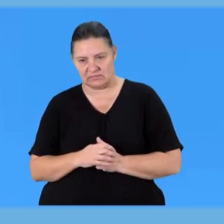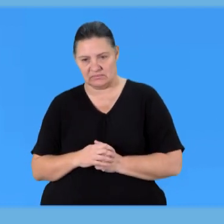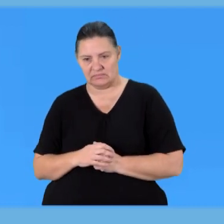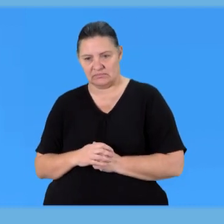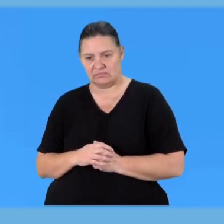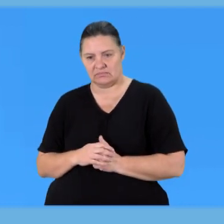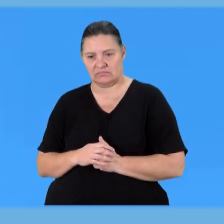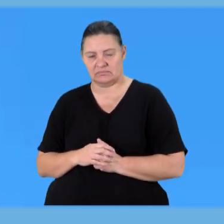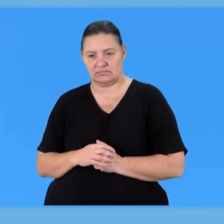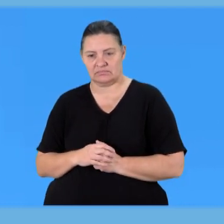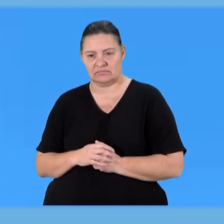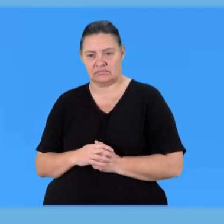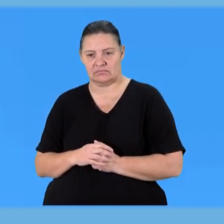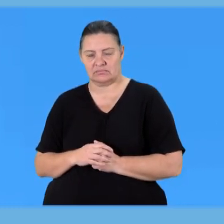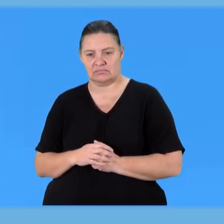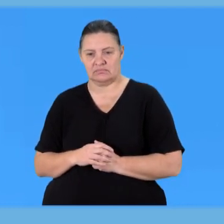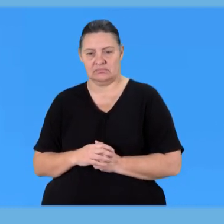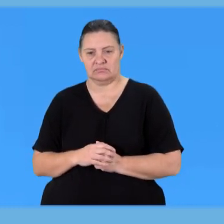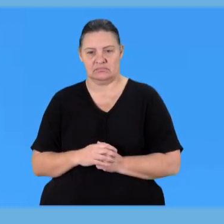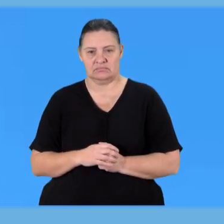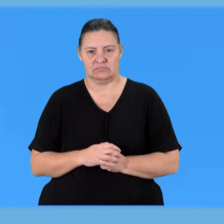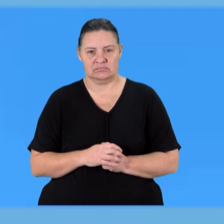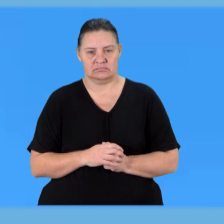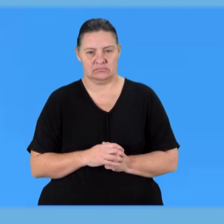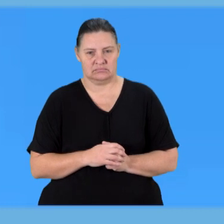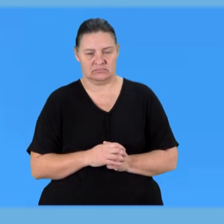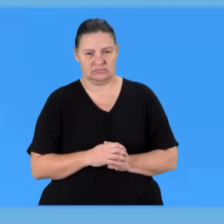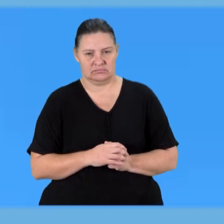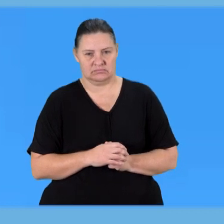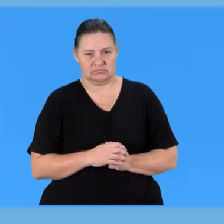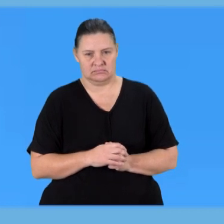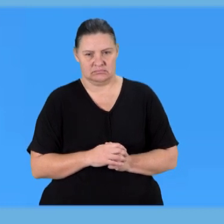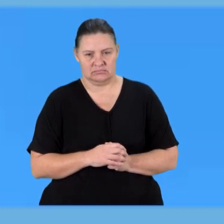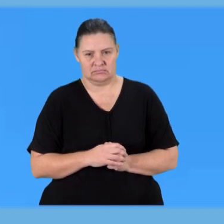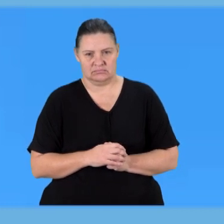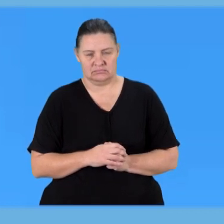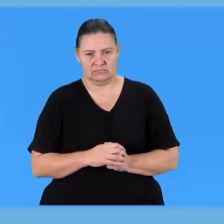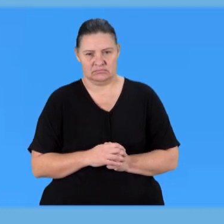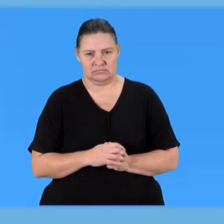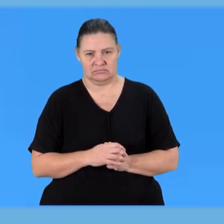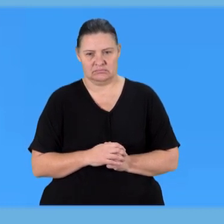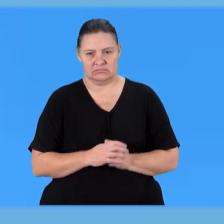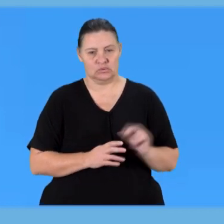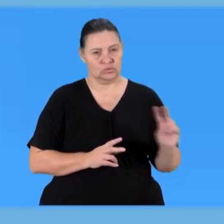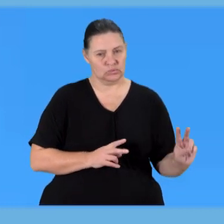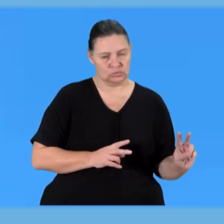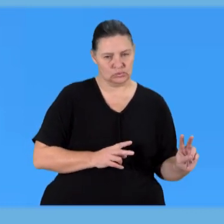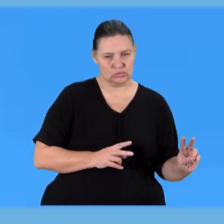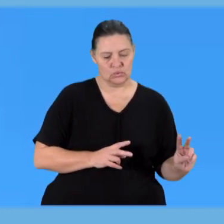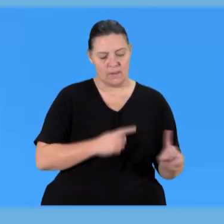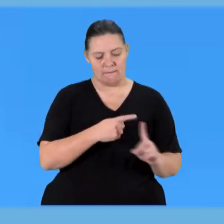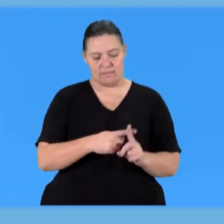we need to have two molecules of the zinc oxide and one molecule of the oxygen reacting with